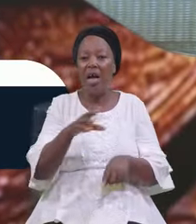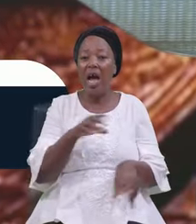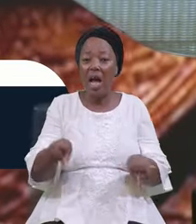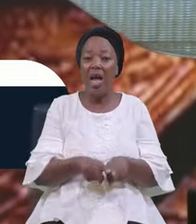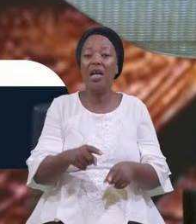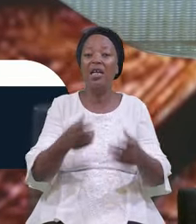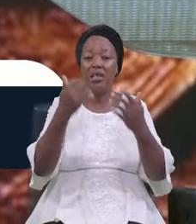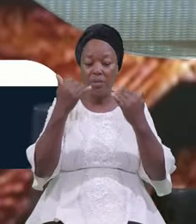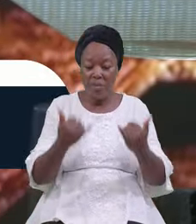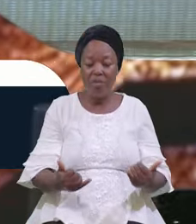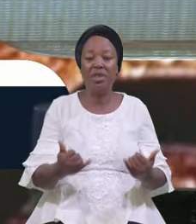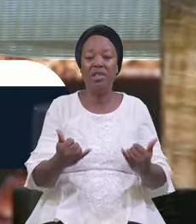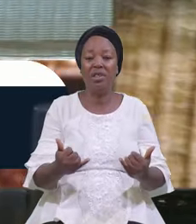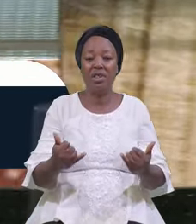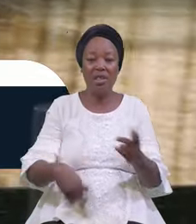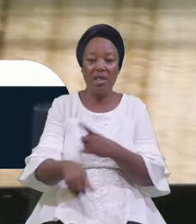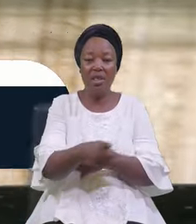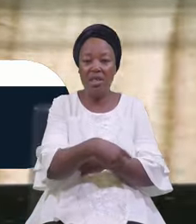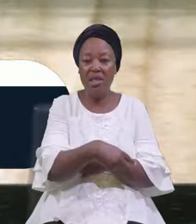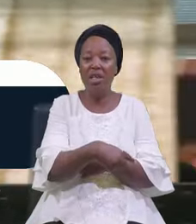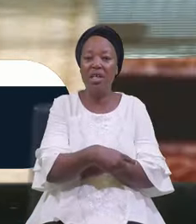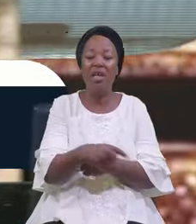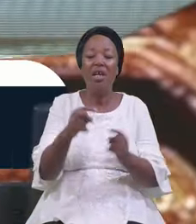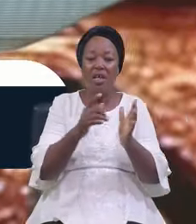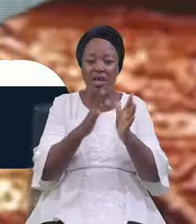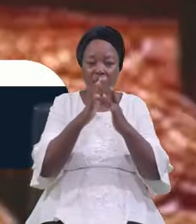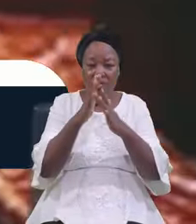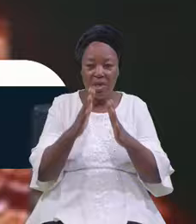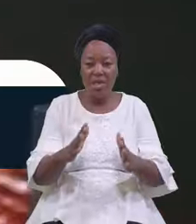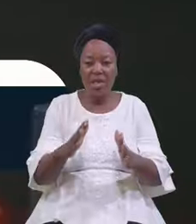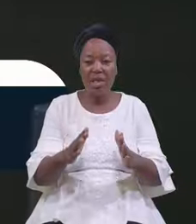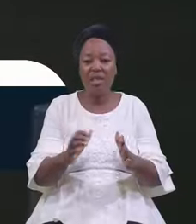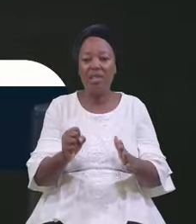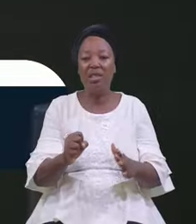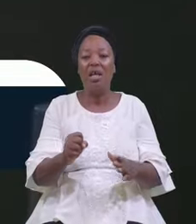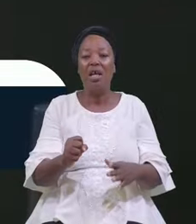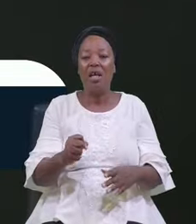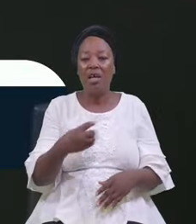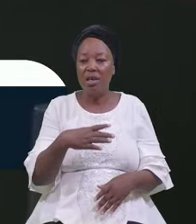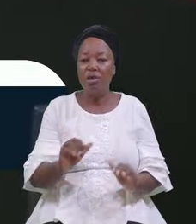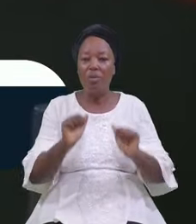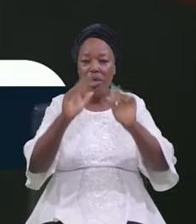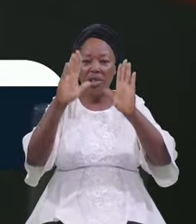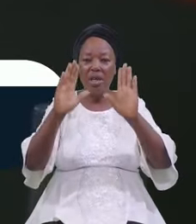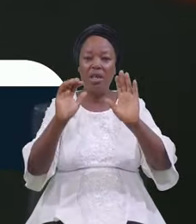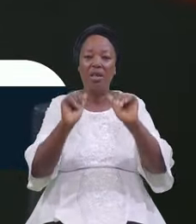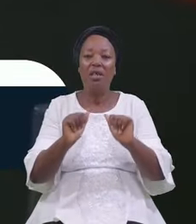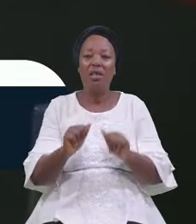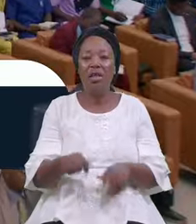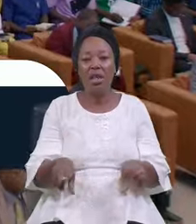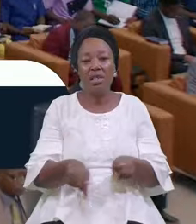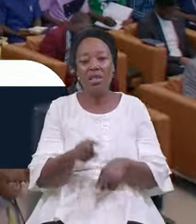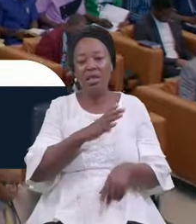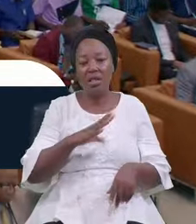present day Christian, committed, consecrated, Christ-like Levites. And